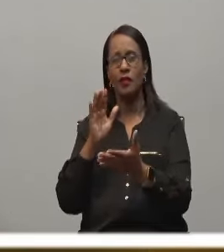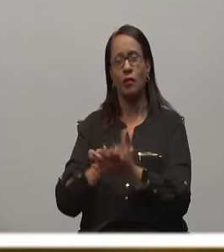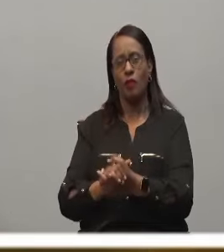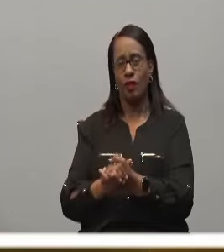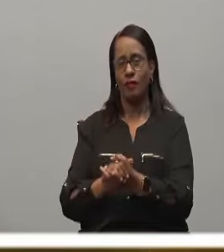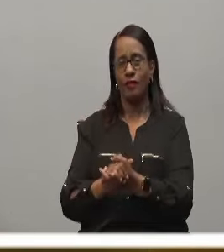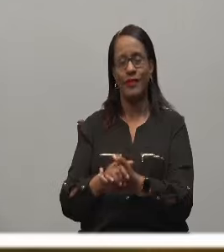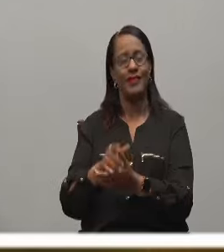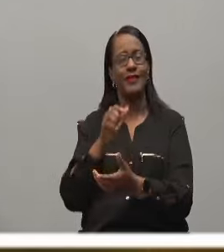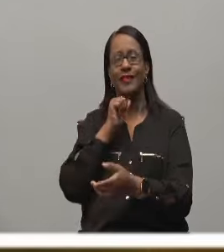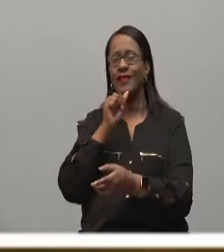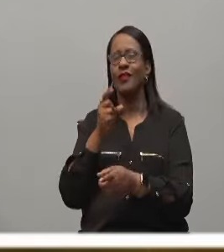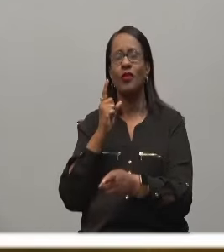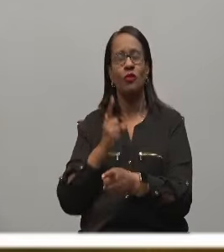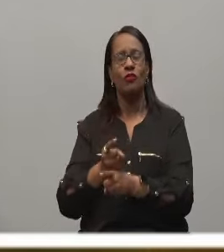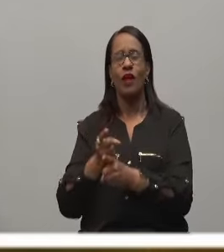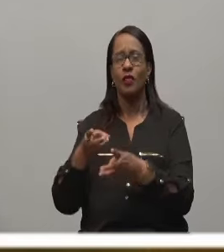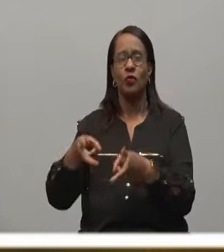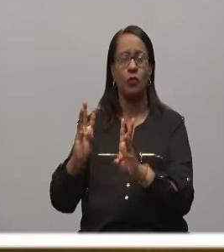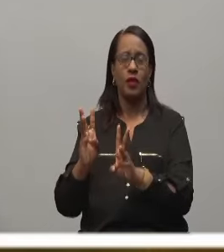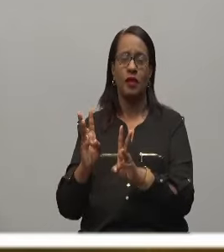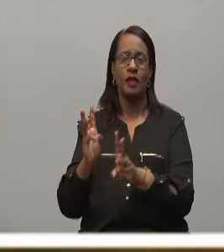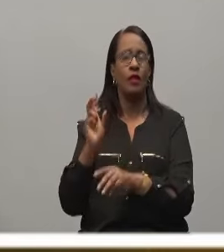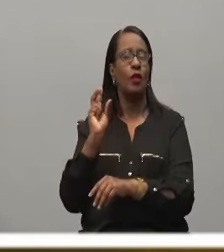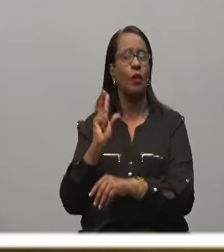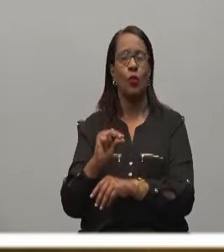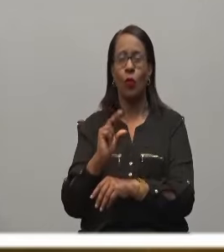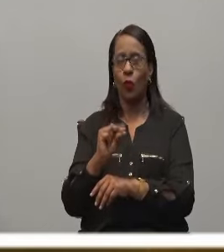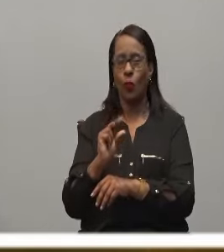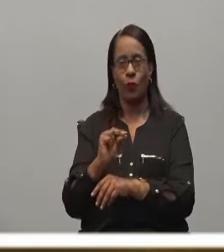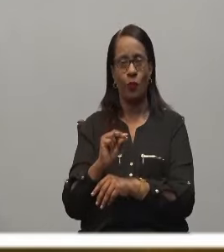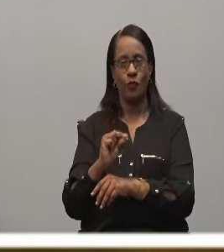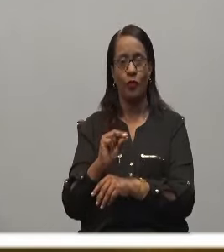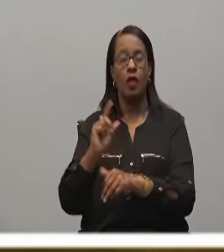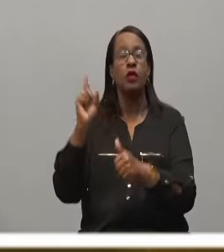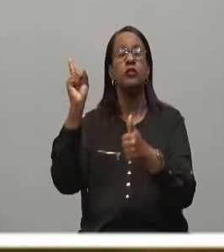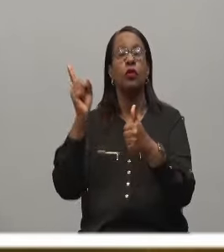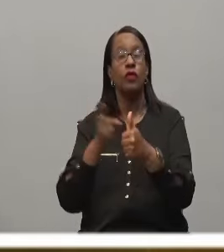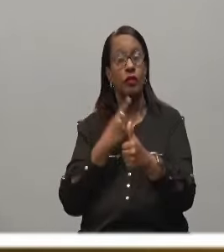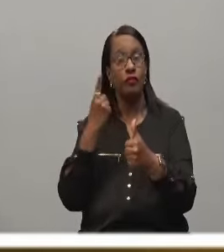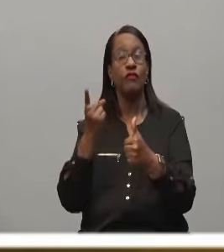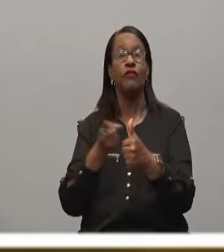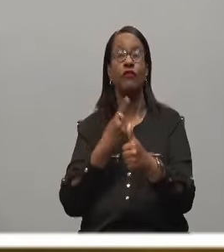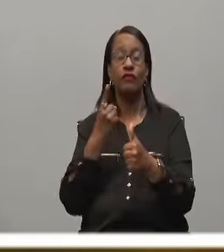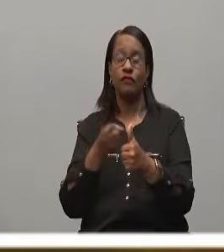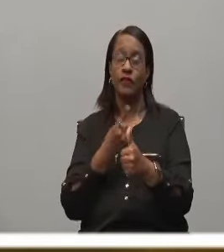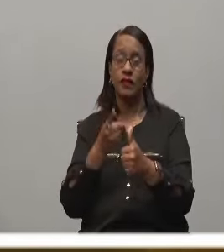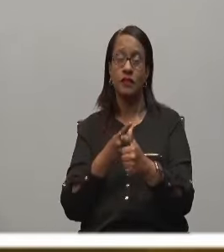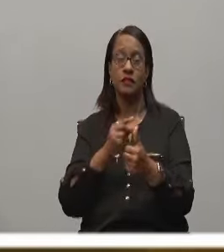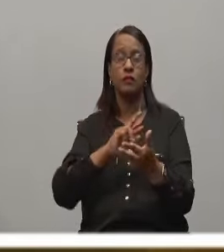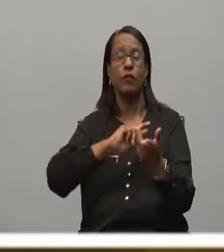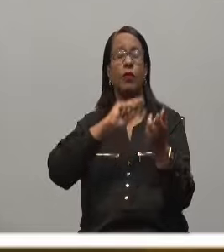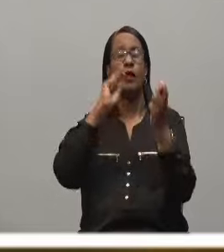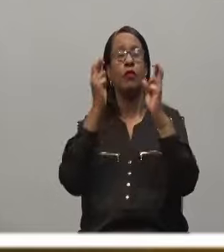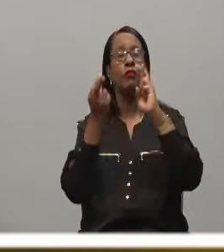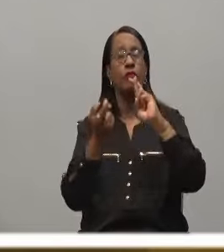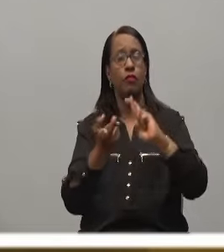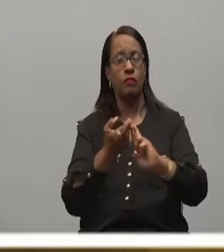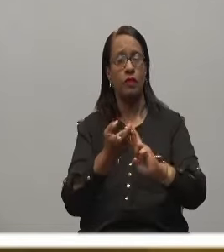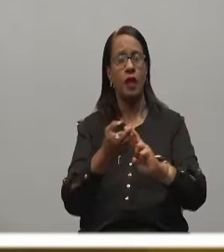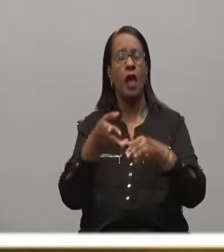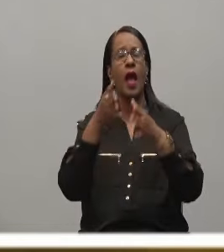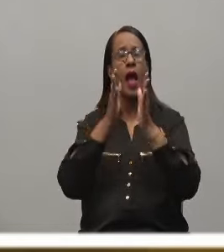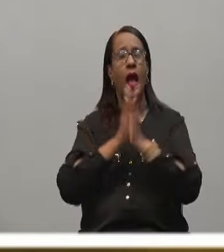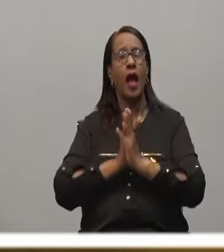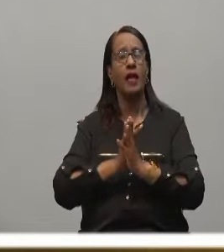You're not heading in the right direction. So the first moment of repentance is